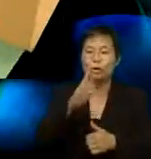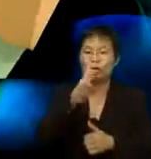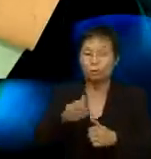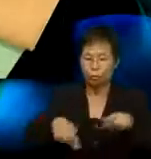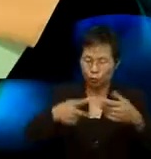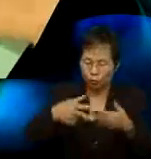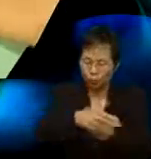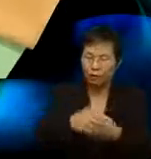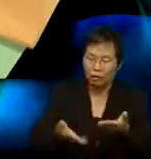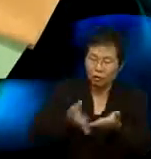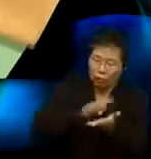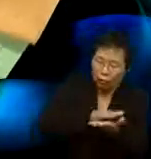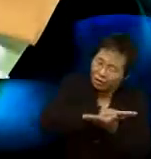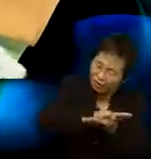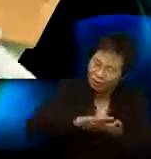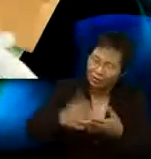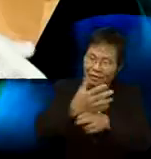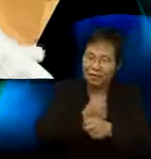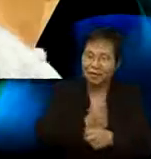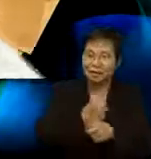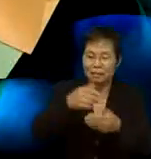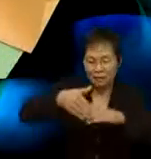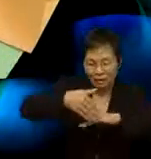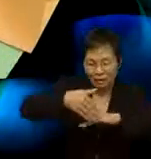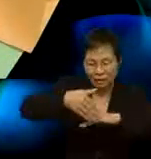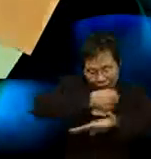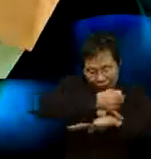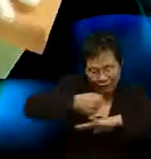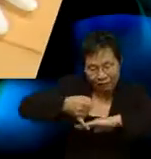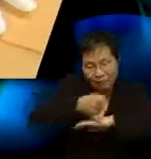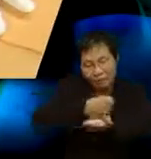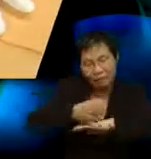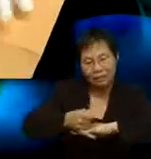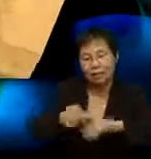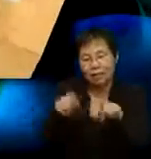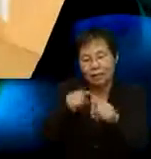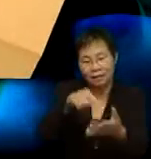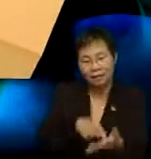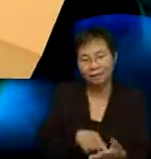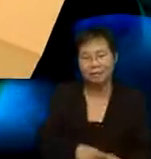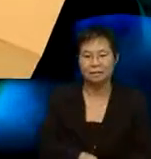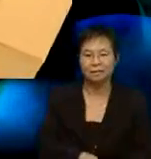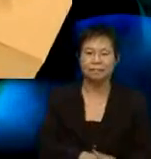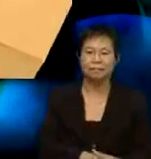You can just fold it nicely to get a marked line like this.